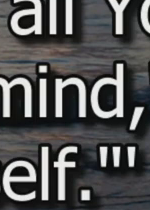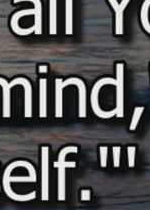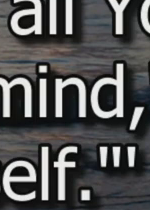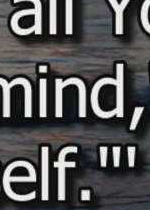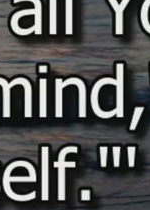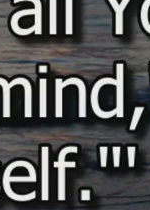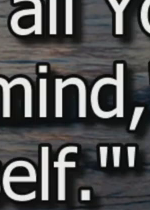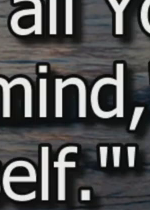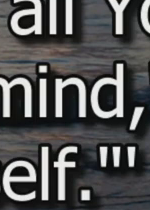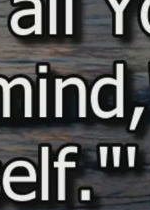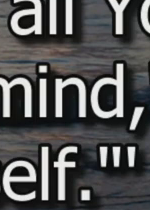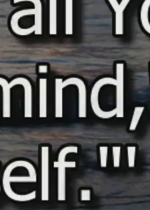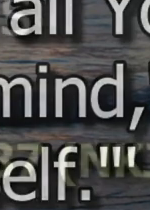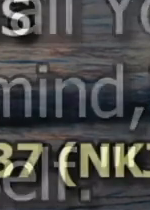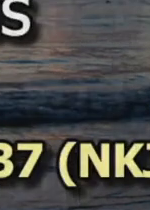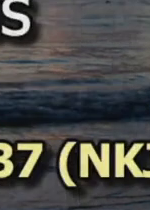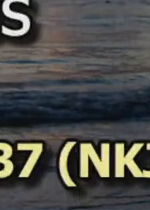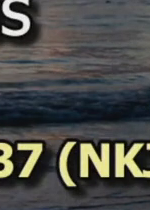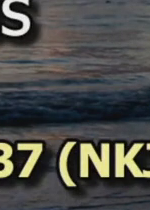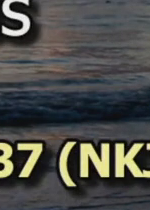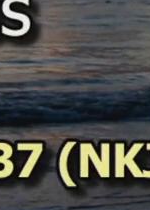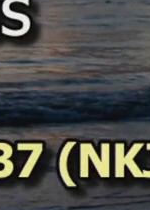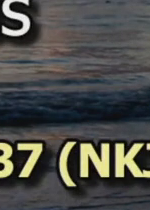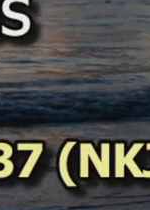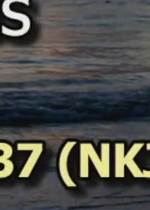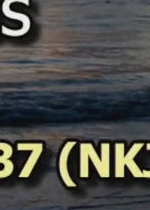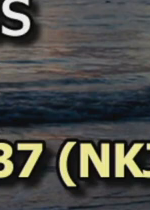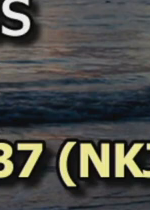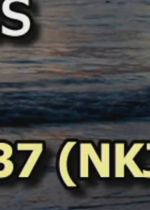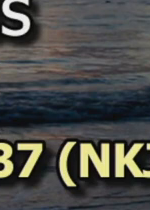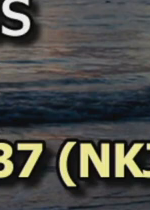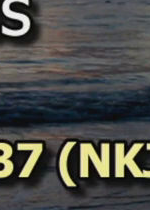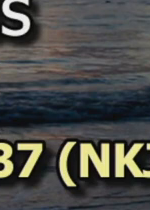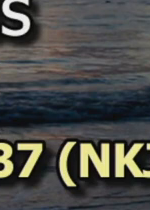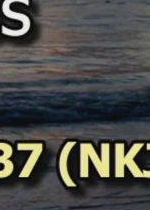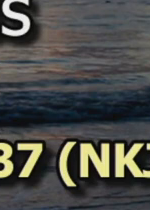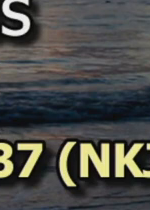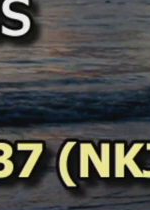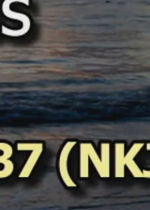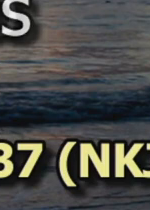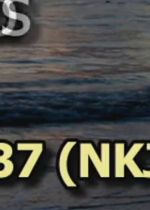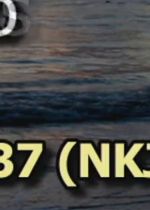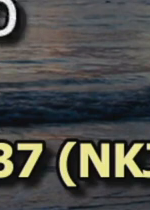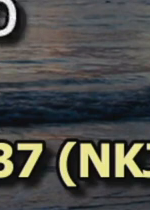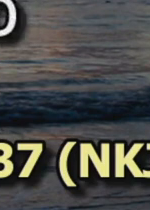as yourself." And he said to him, "You have answered rightly. Do this and you will live."